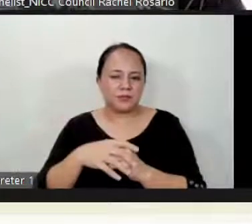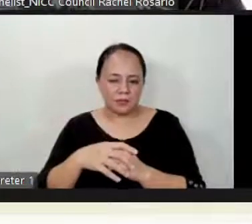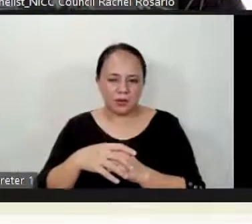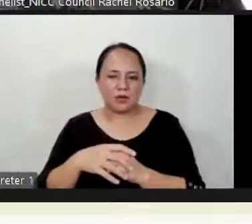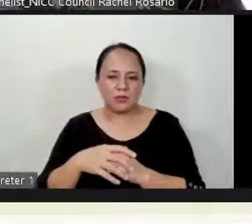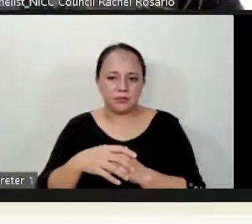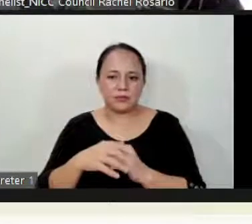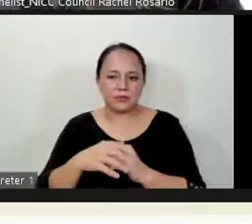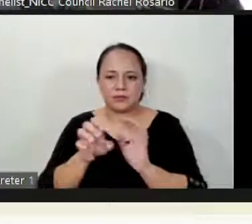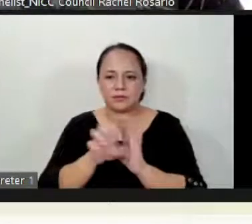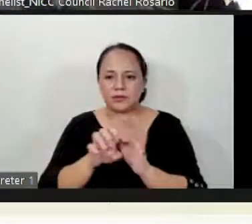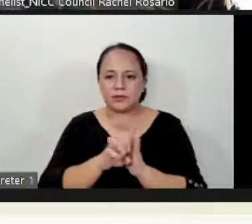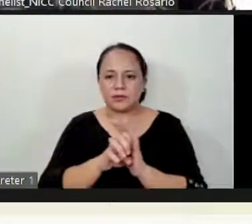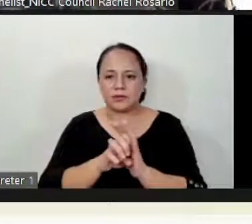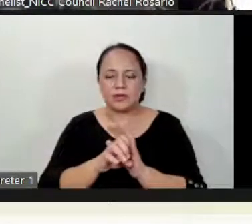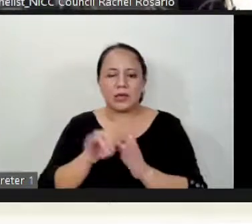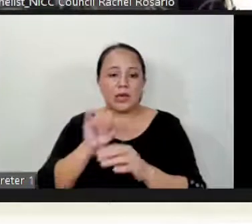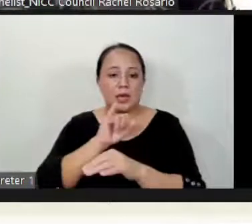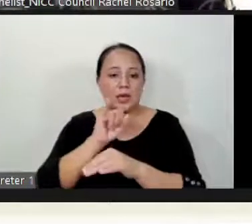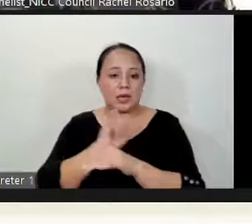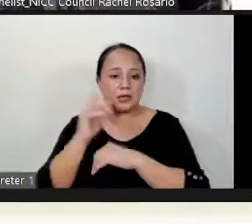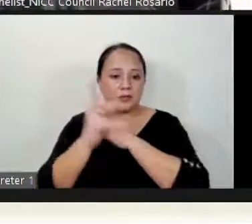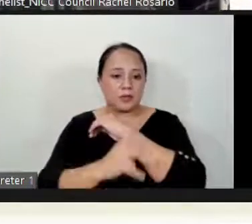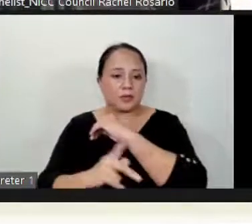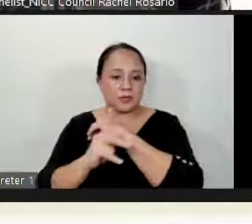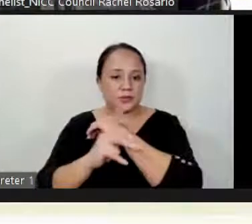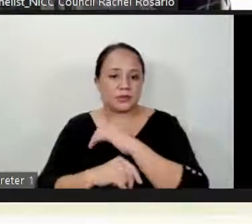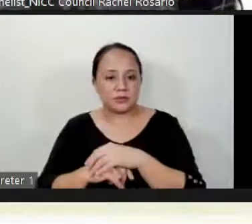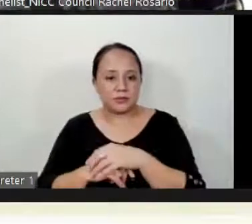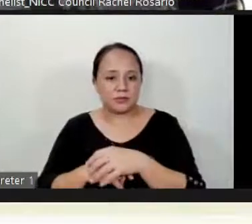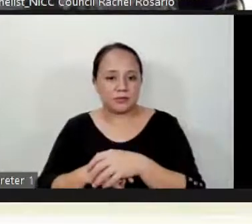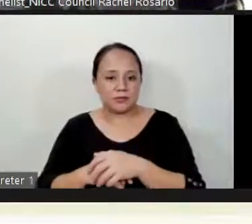area like island provinces?